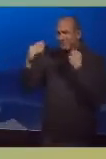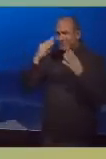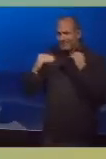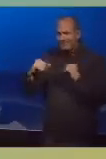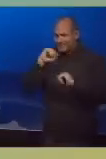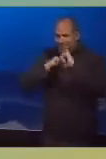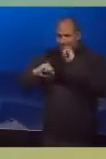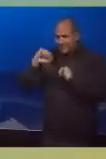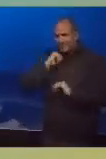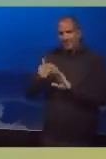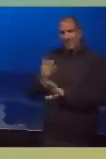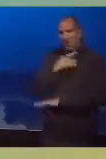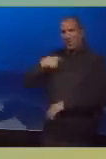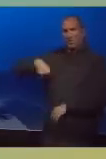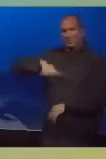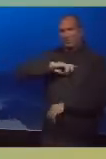sky.